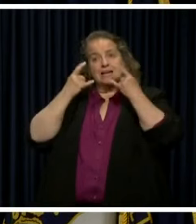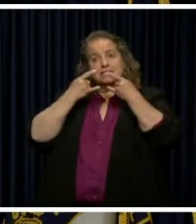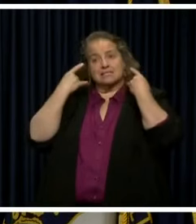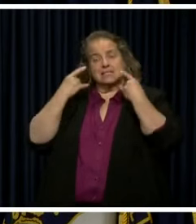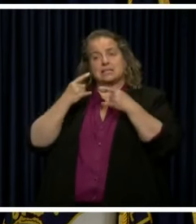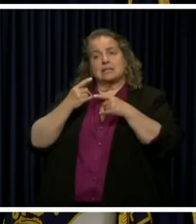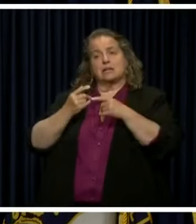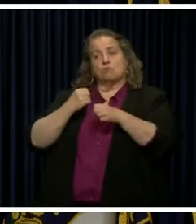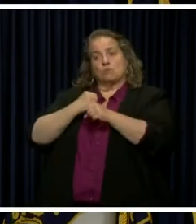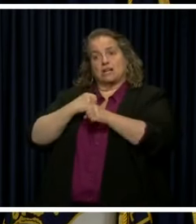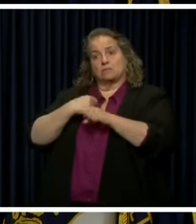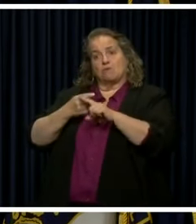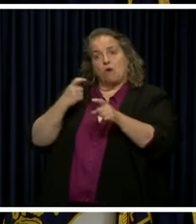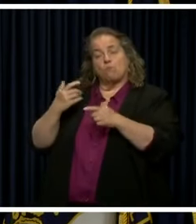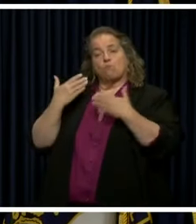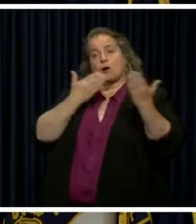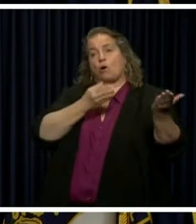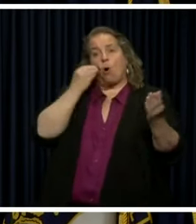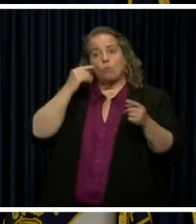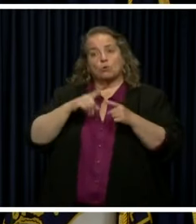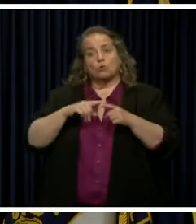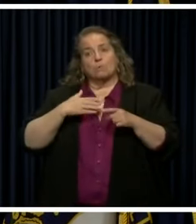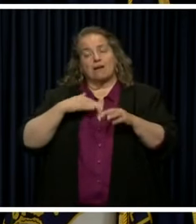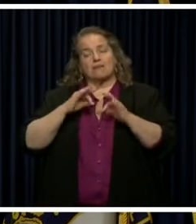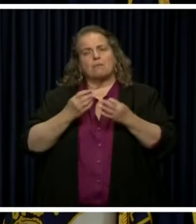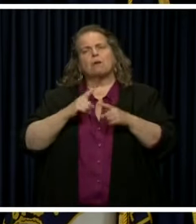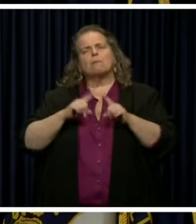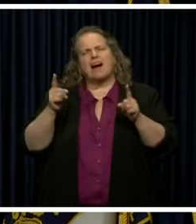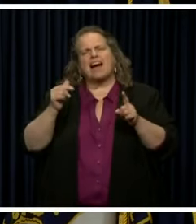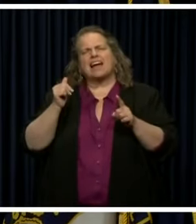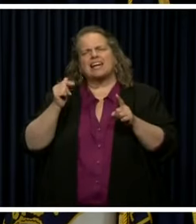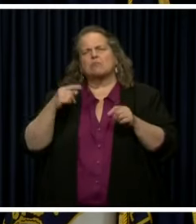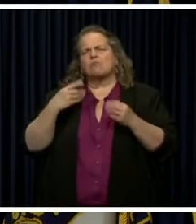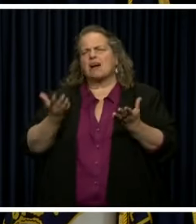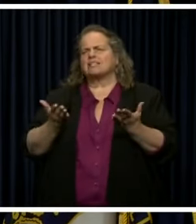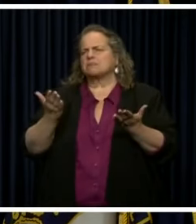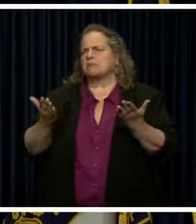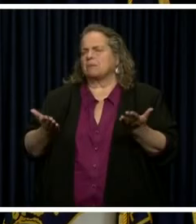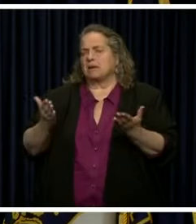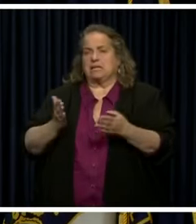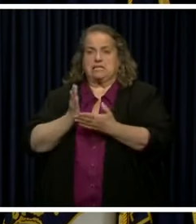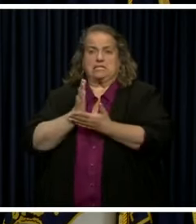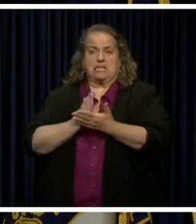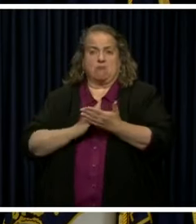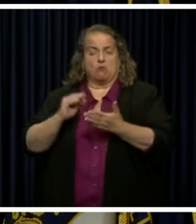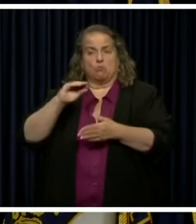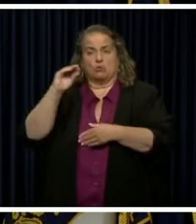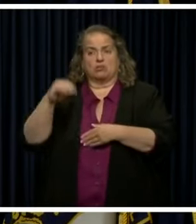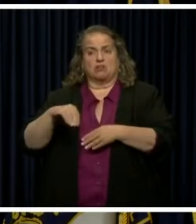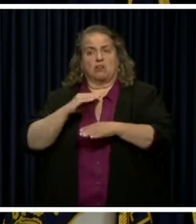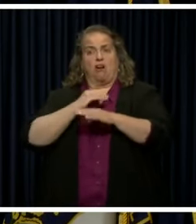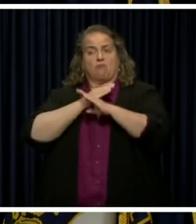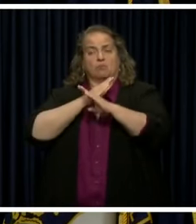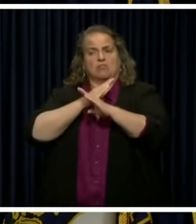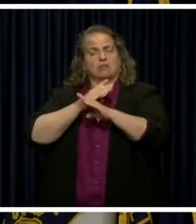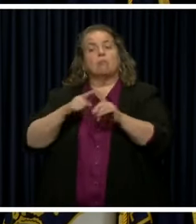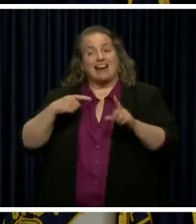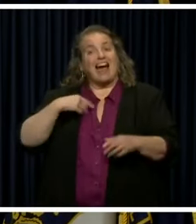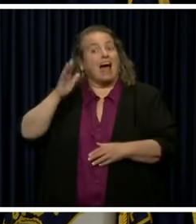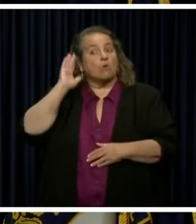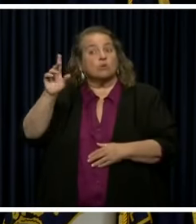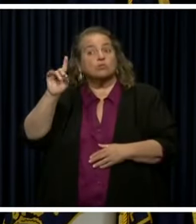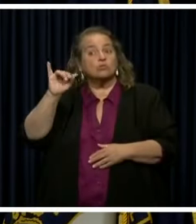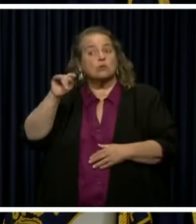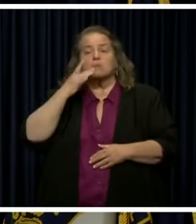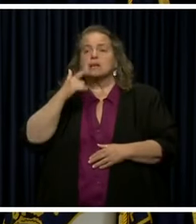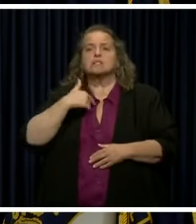It provides at least some barrier of protection. But even if it's just a small percentage, I'm going to do it because I love my kids more than